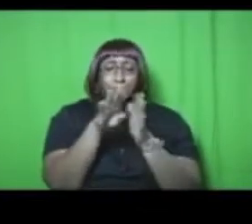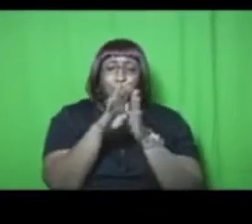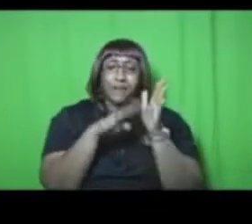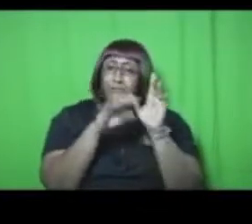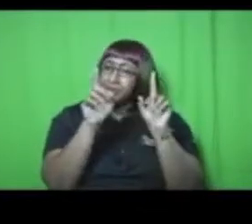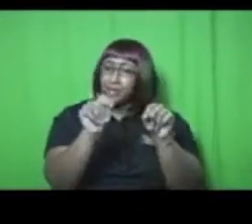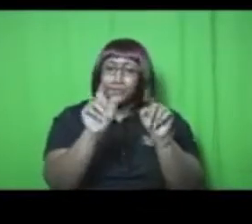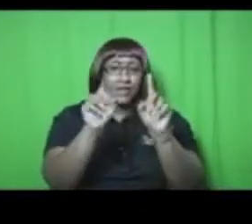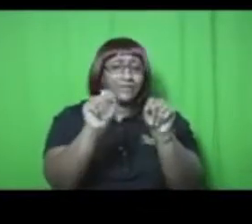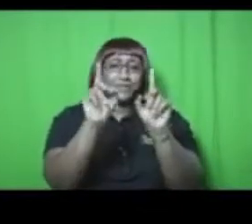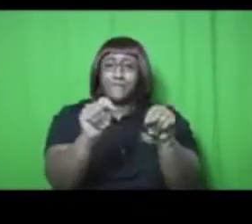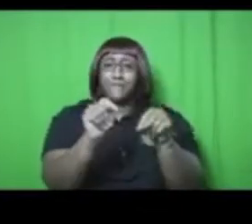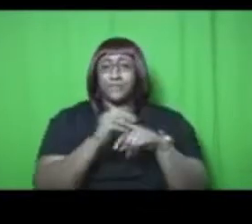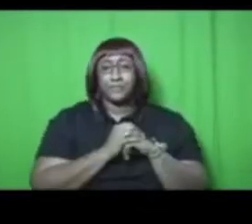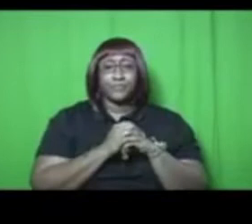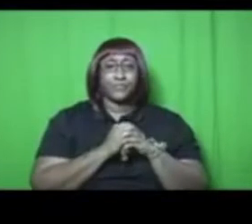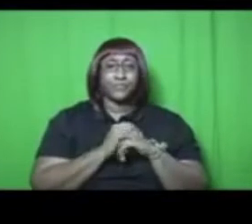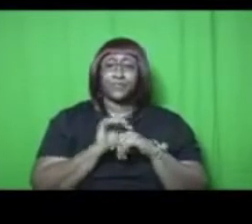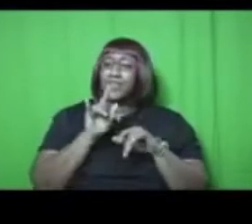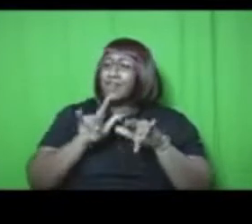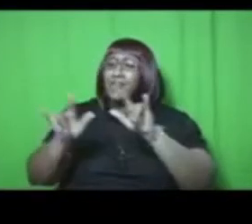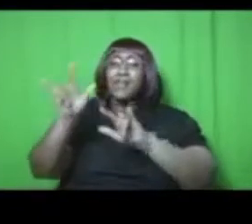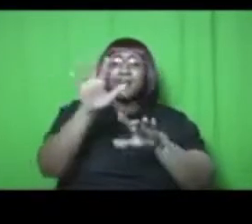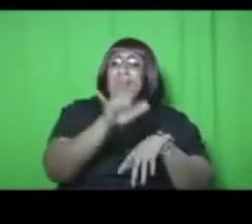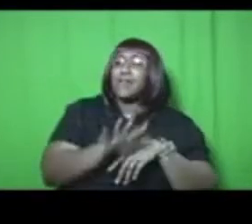what the generic word is. It says that love everybody.